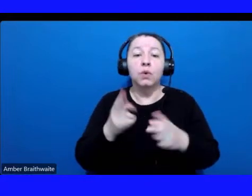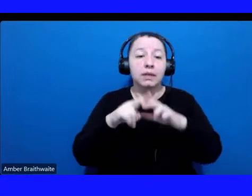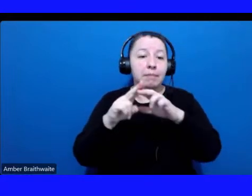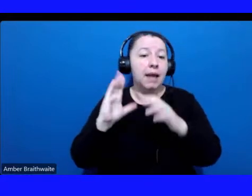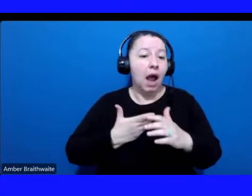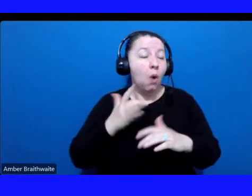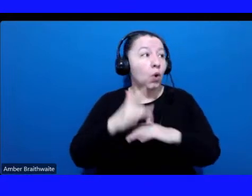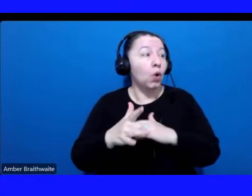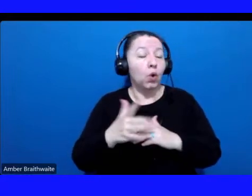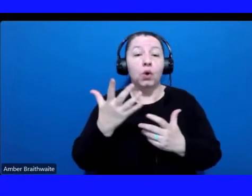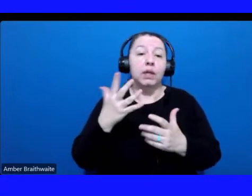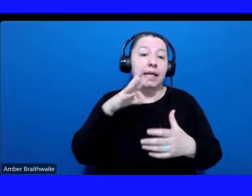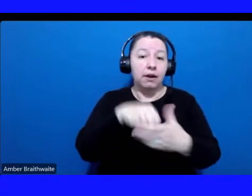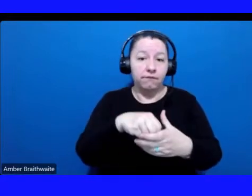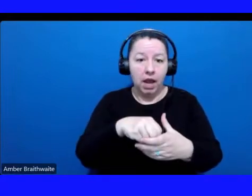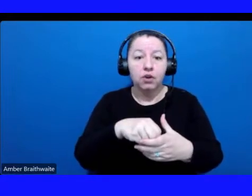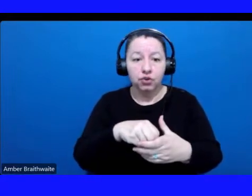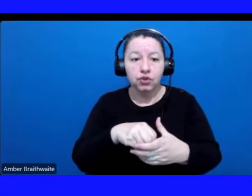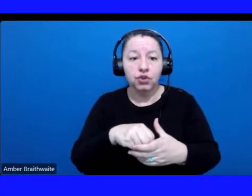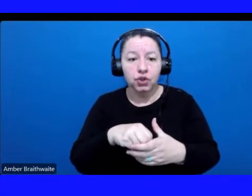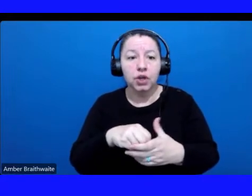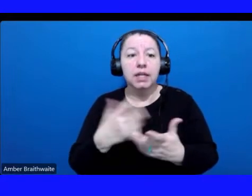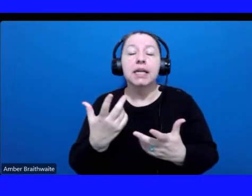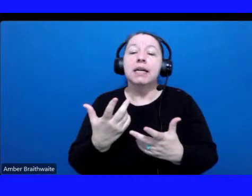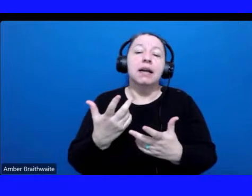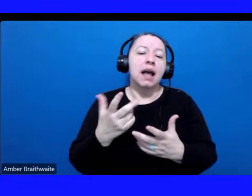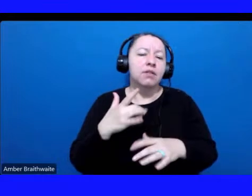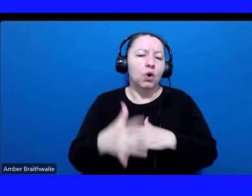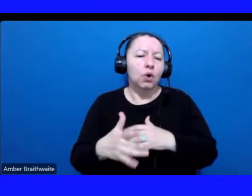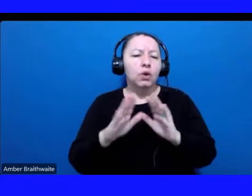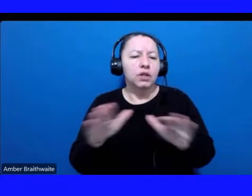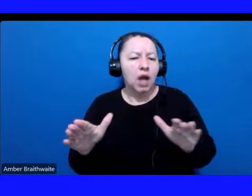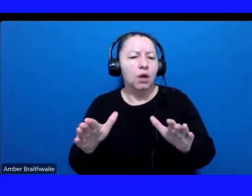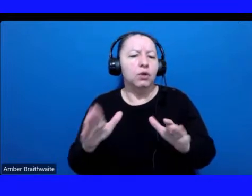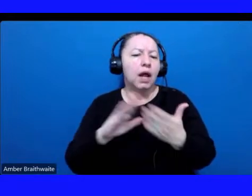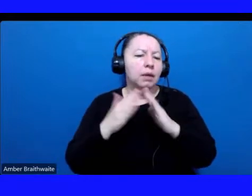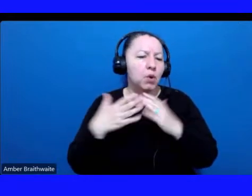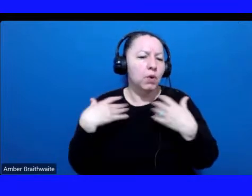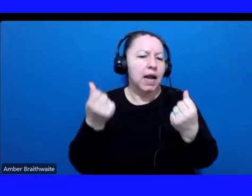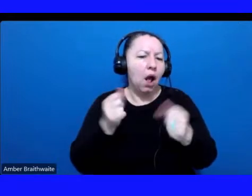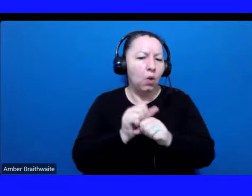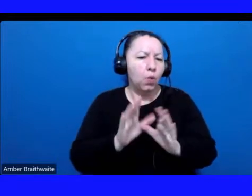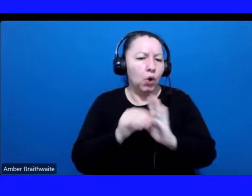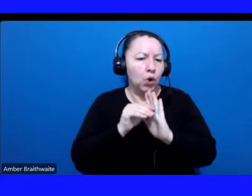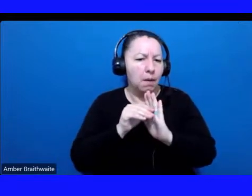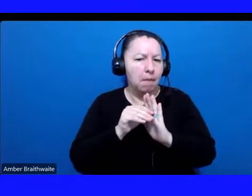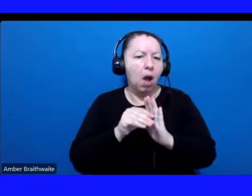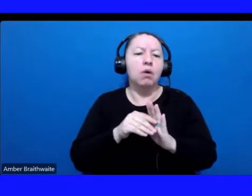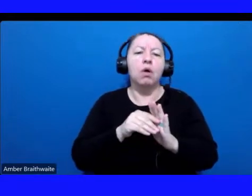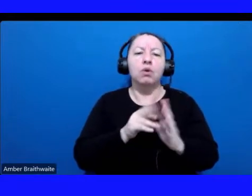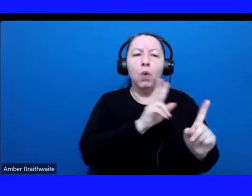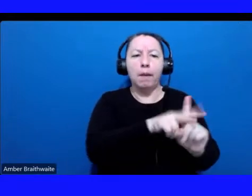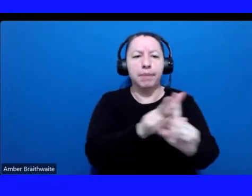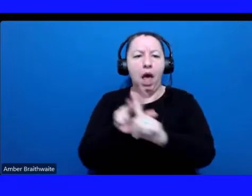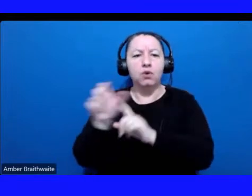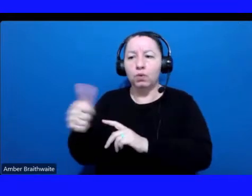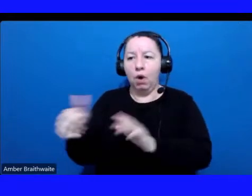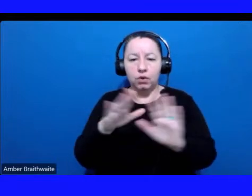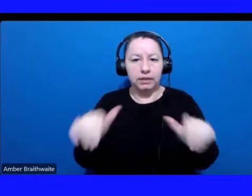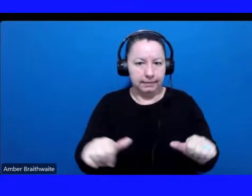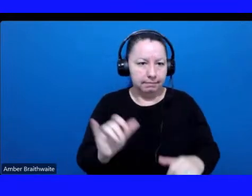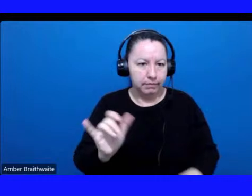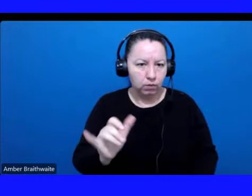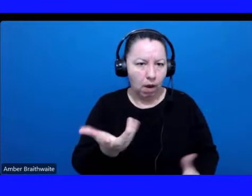care practice. We have the screening up and running to some extent in every primary care practice, and it's